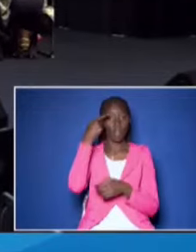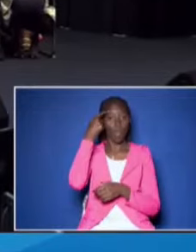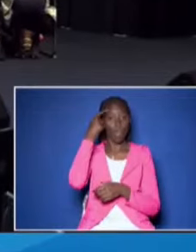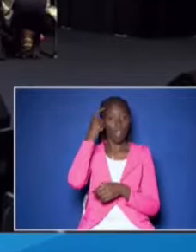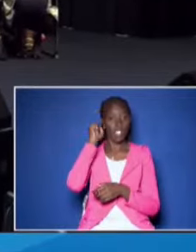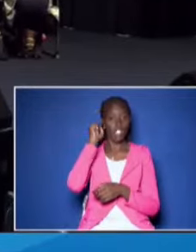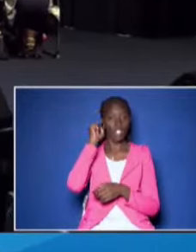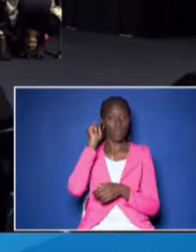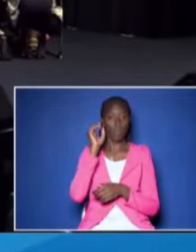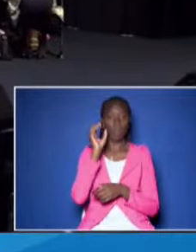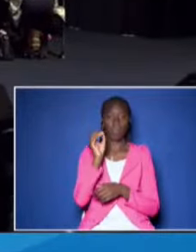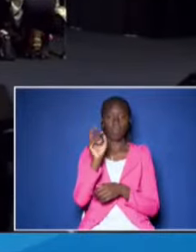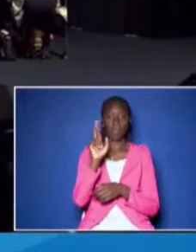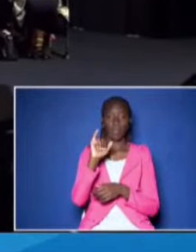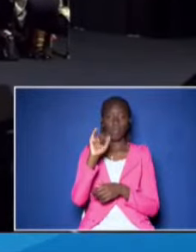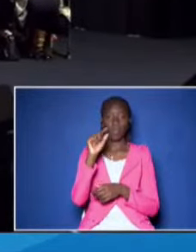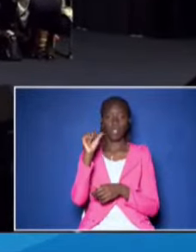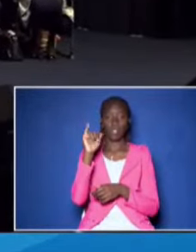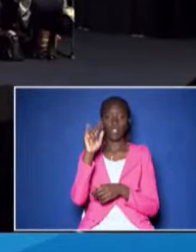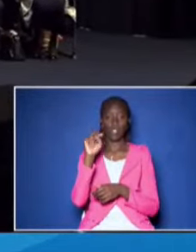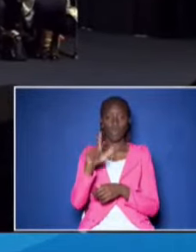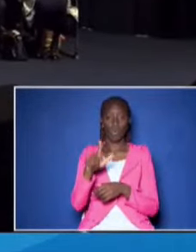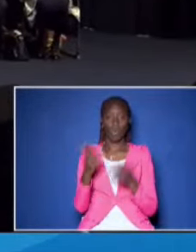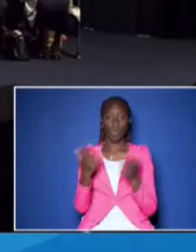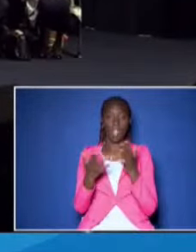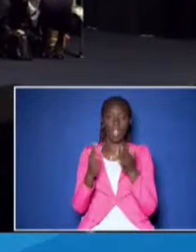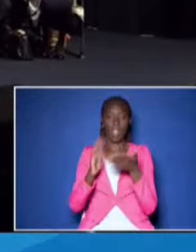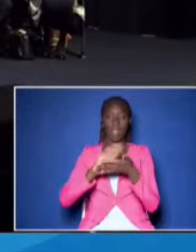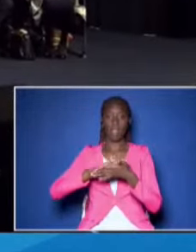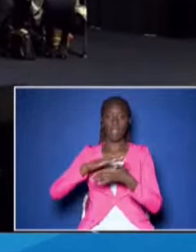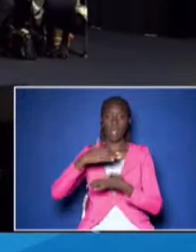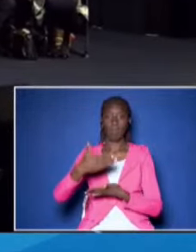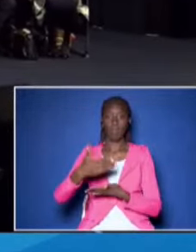original so she had the original on her